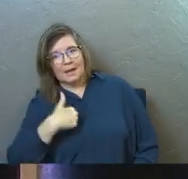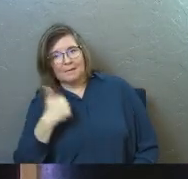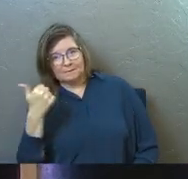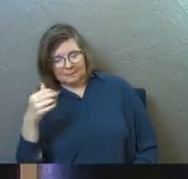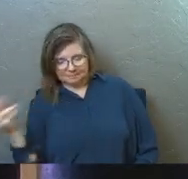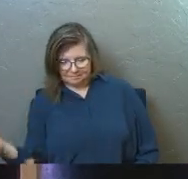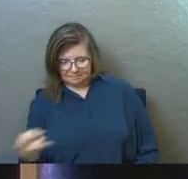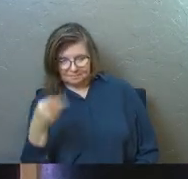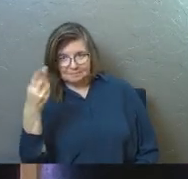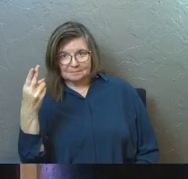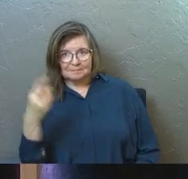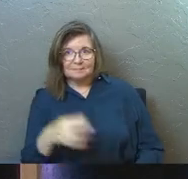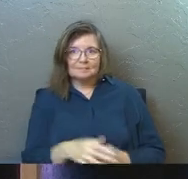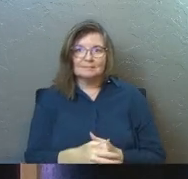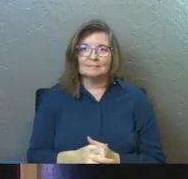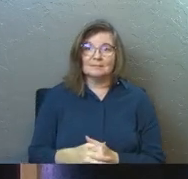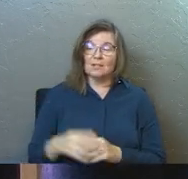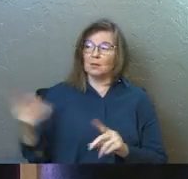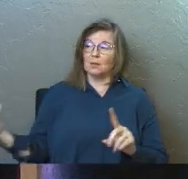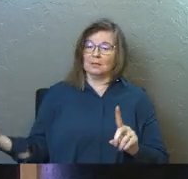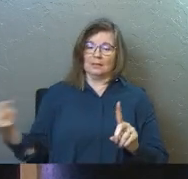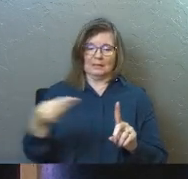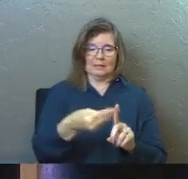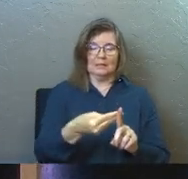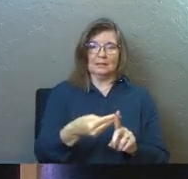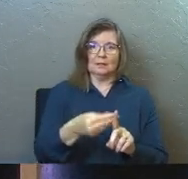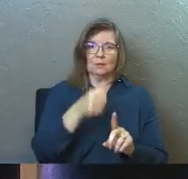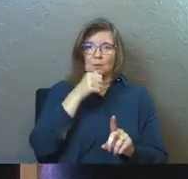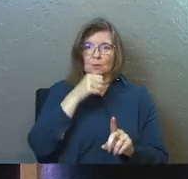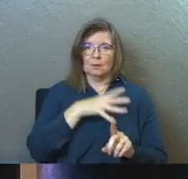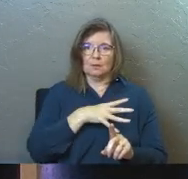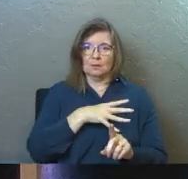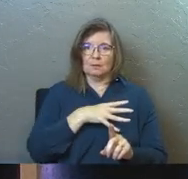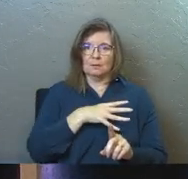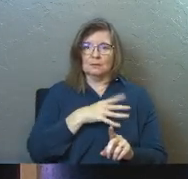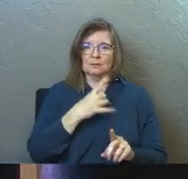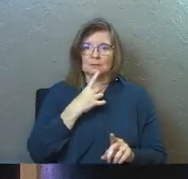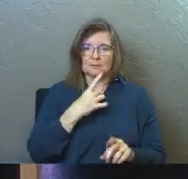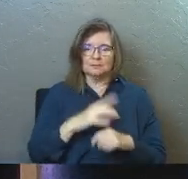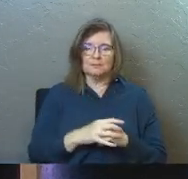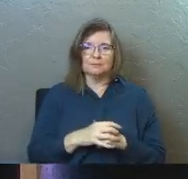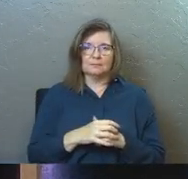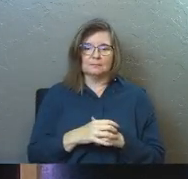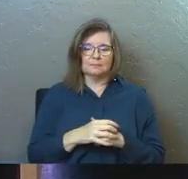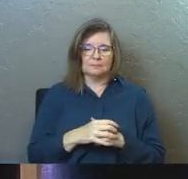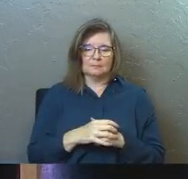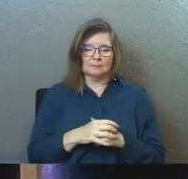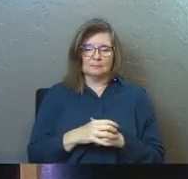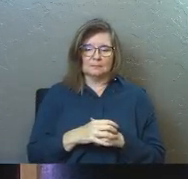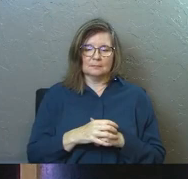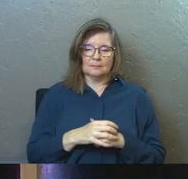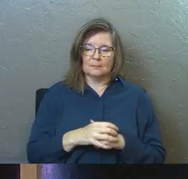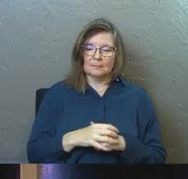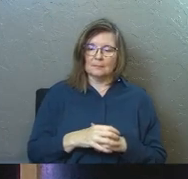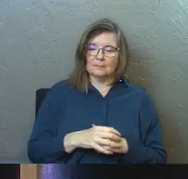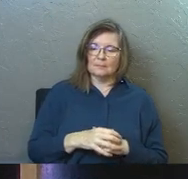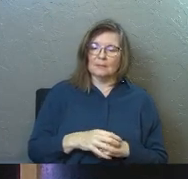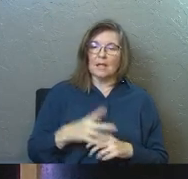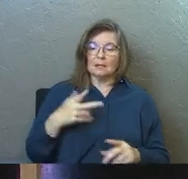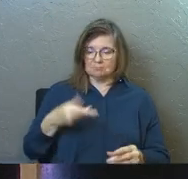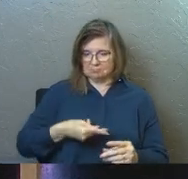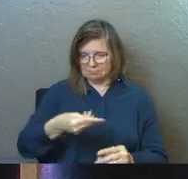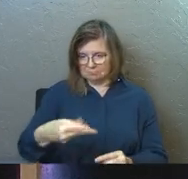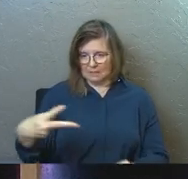did. I'm looking for somebody and safe. He gives the scissors to the woman and says, Thank you. Away. Control. And she